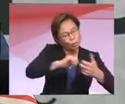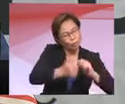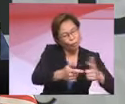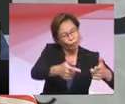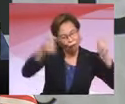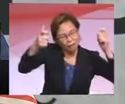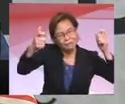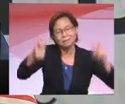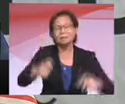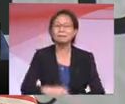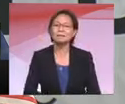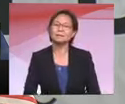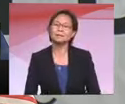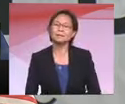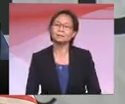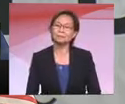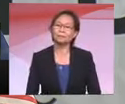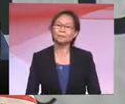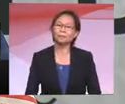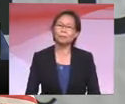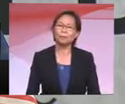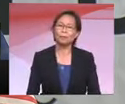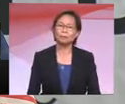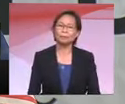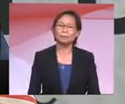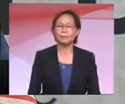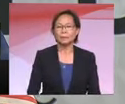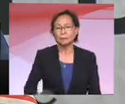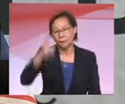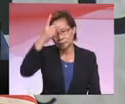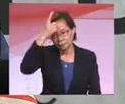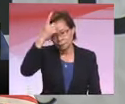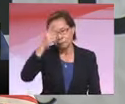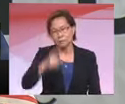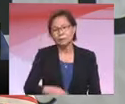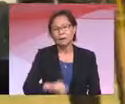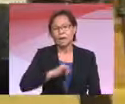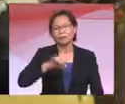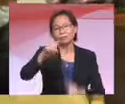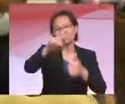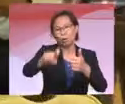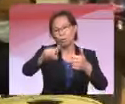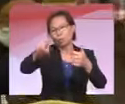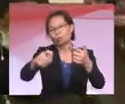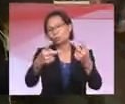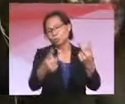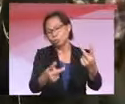soon as possible. Yeah. Yeah, Dato Sri. I have two questions.